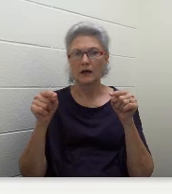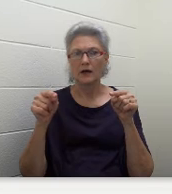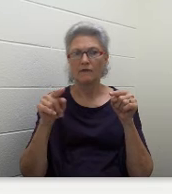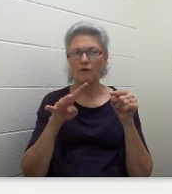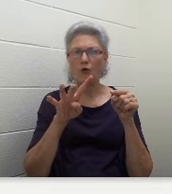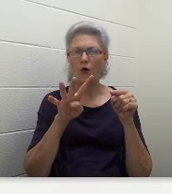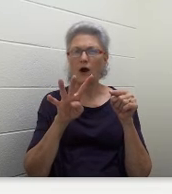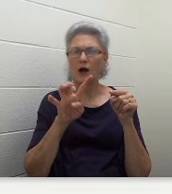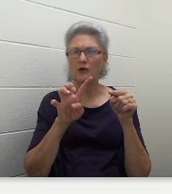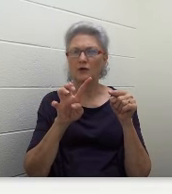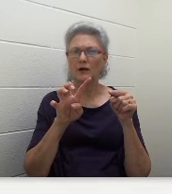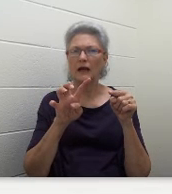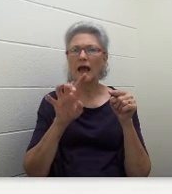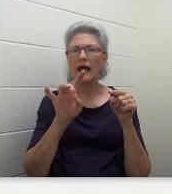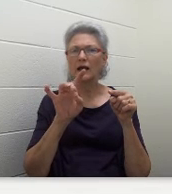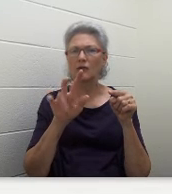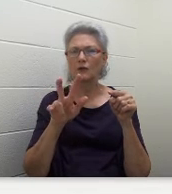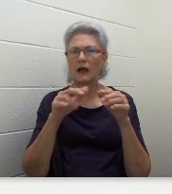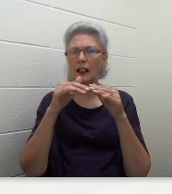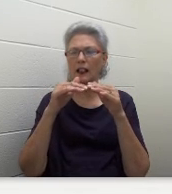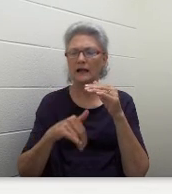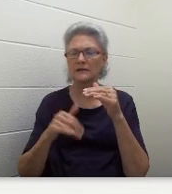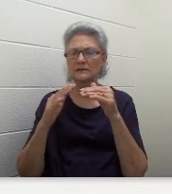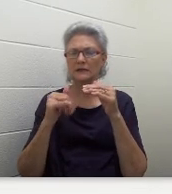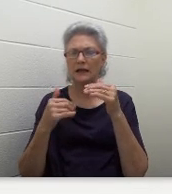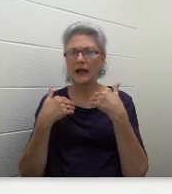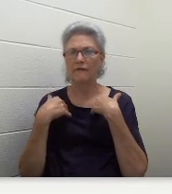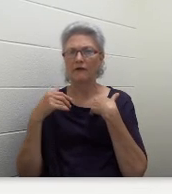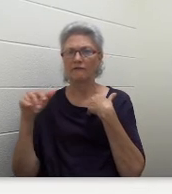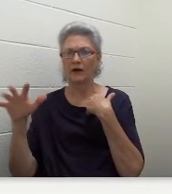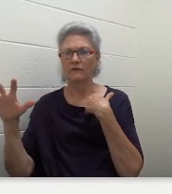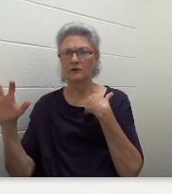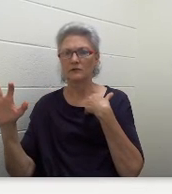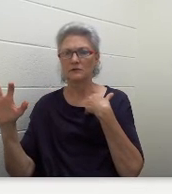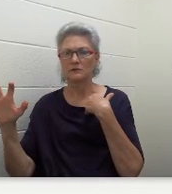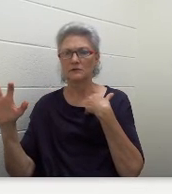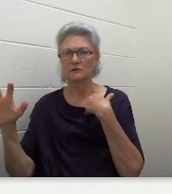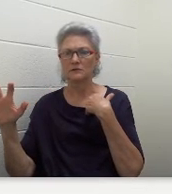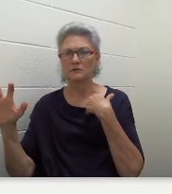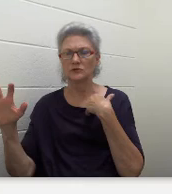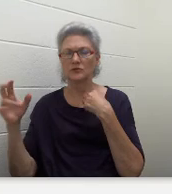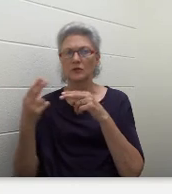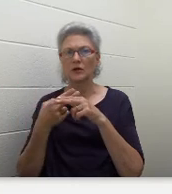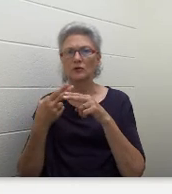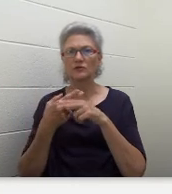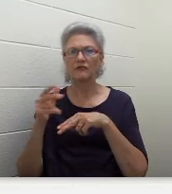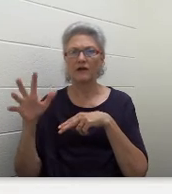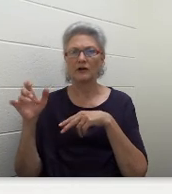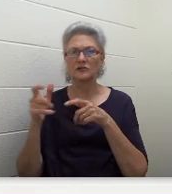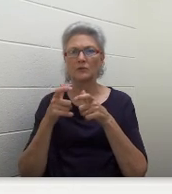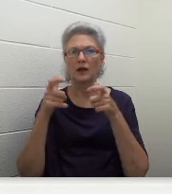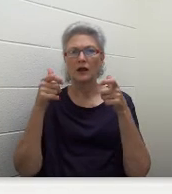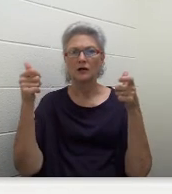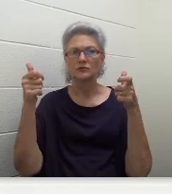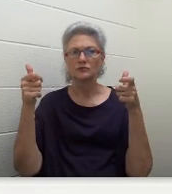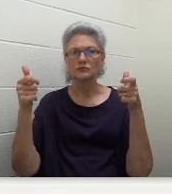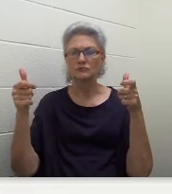483, though, is less than having 500s. So I'm going to use that as my larger